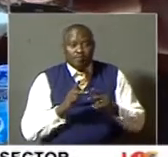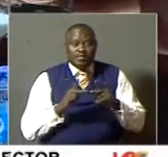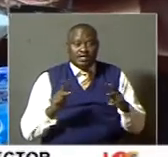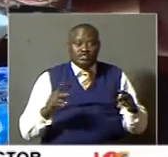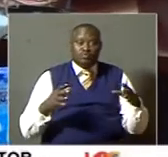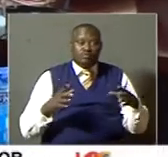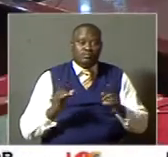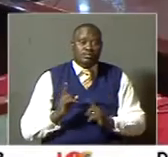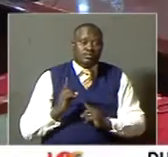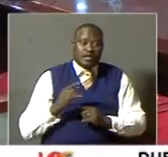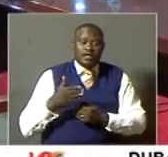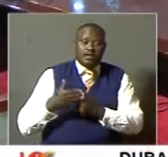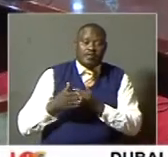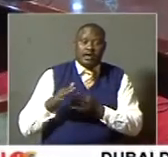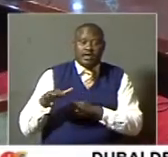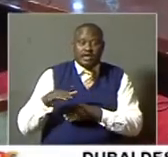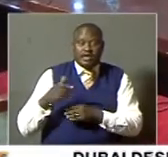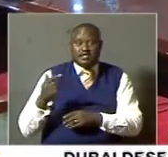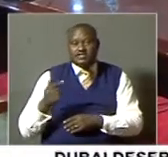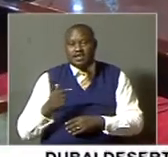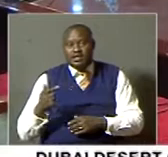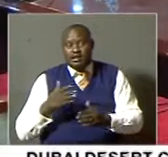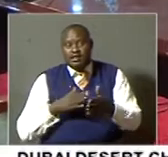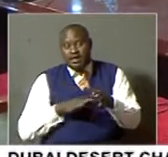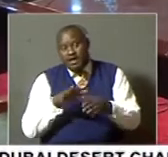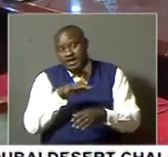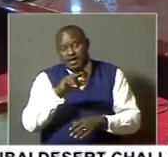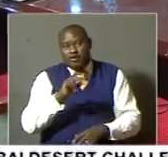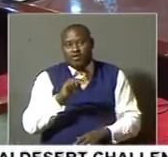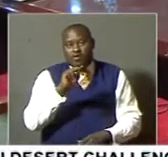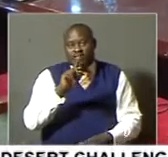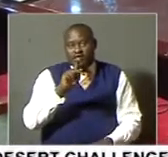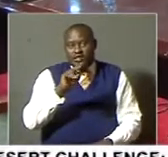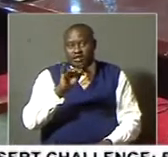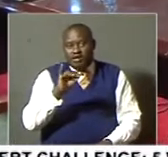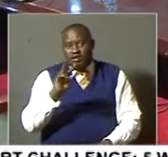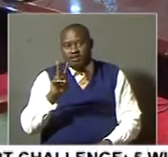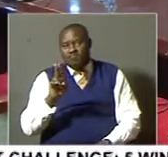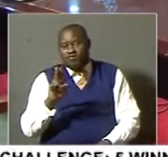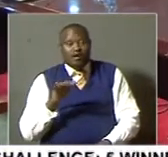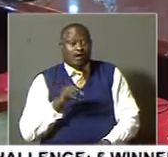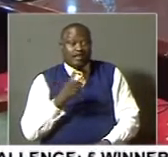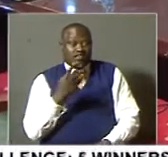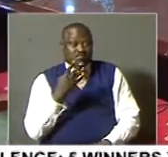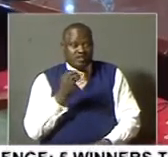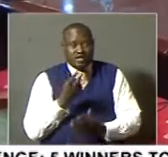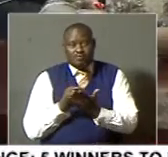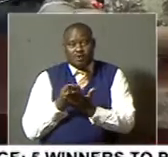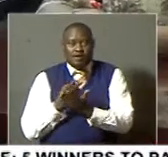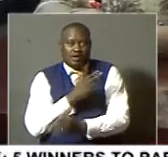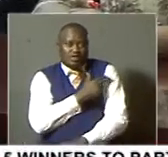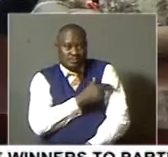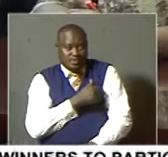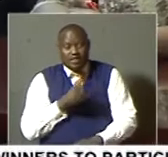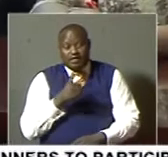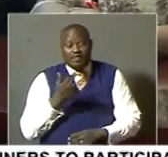were from the neighboring Tanzania, were killed in North Kivu province. 40 others were wounded, including several